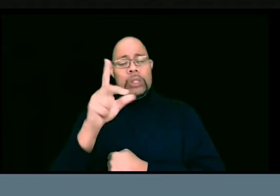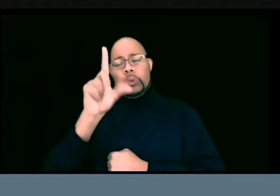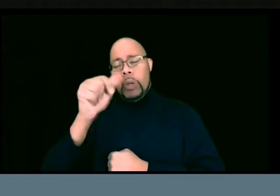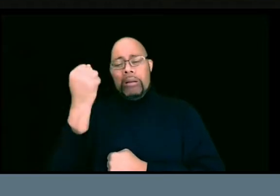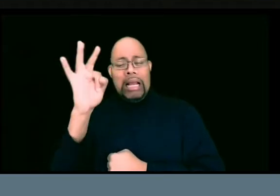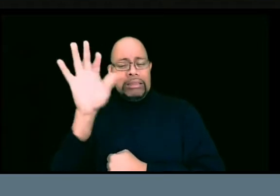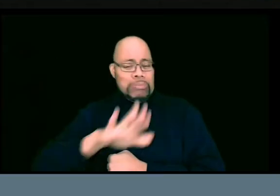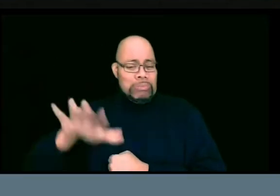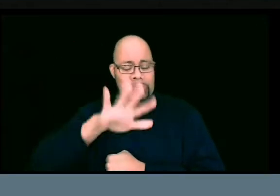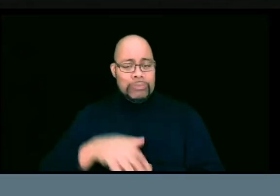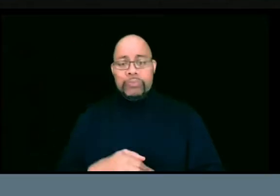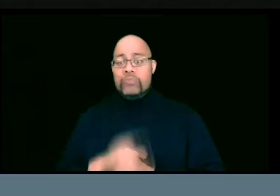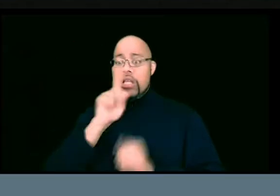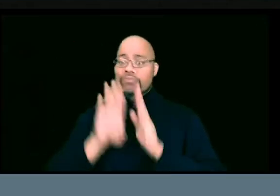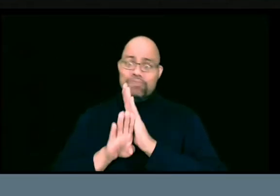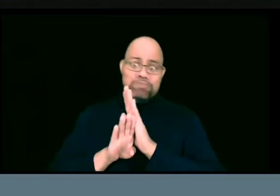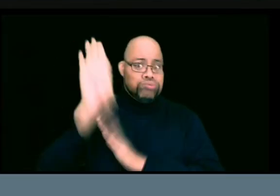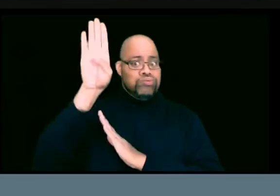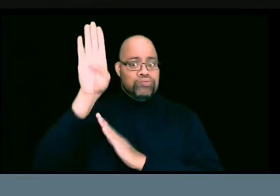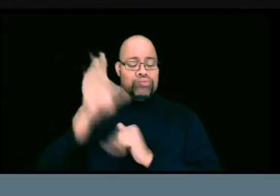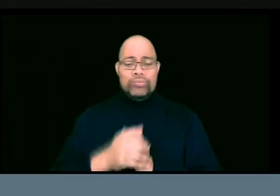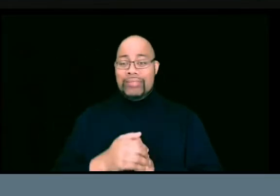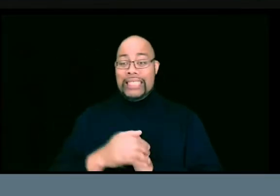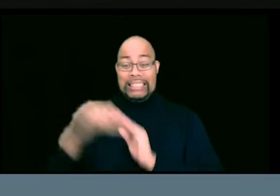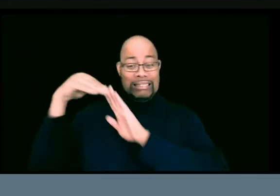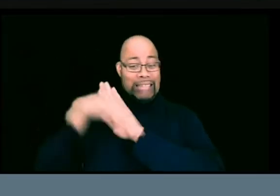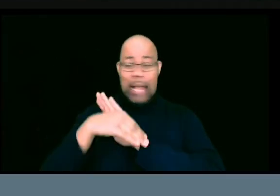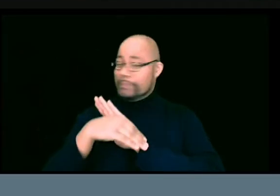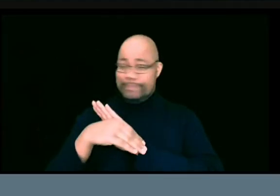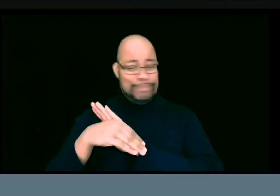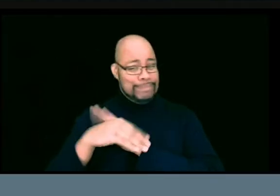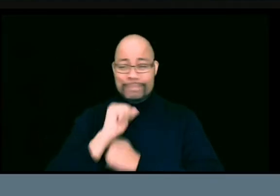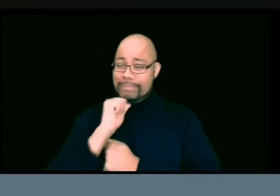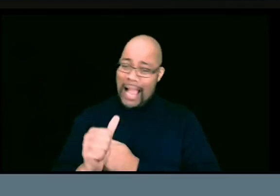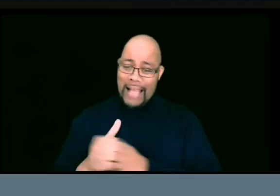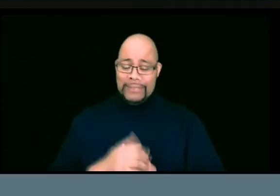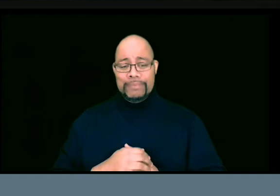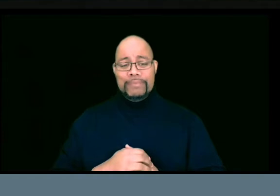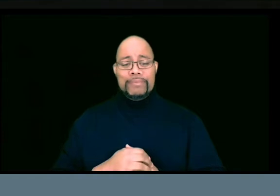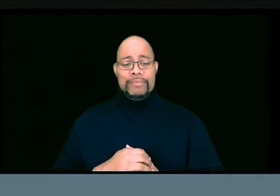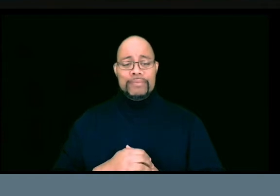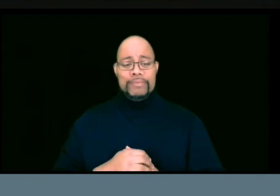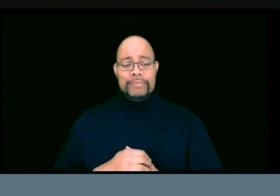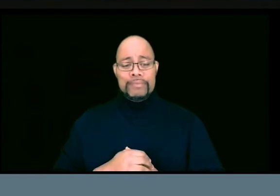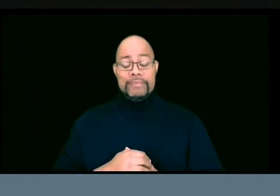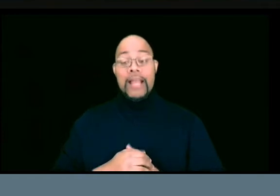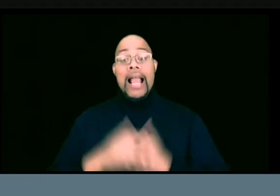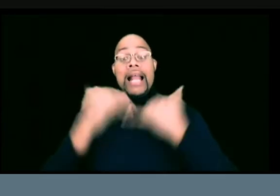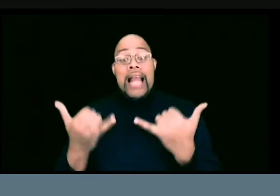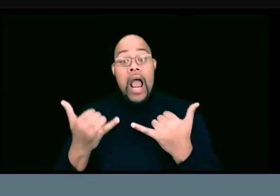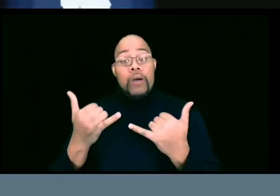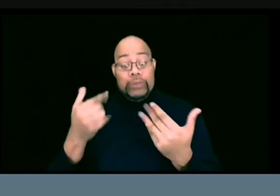2 decades. So if we can see here around the 2019 year, it kind of has just skyrocketed and it has shown no intention of slowing